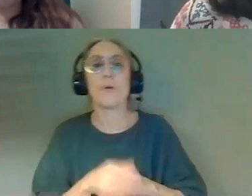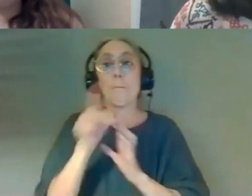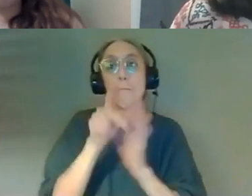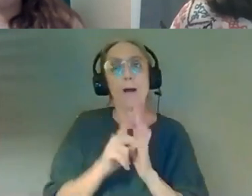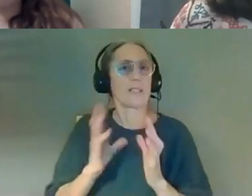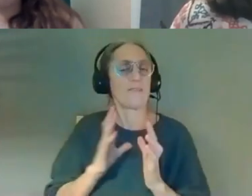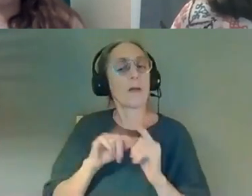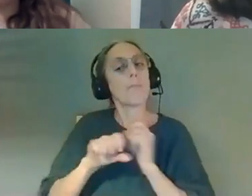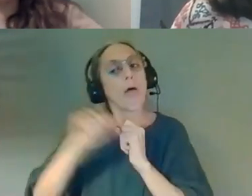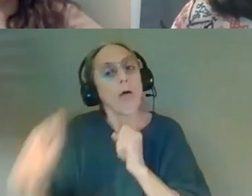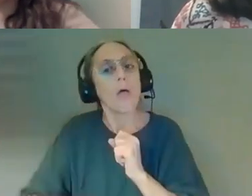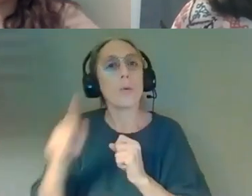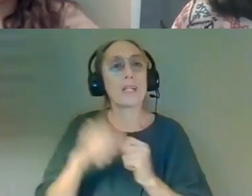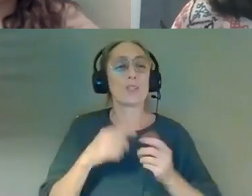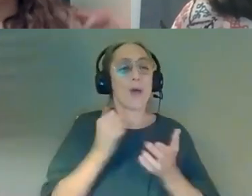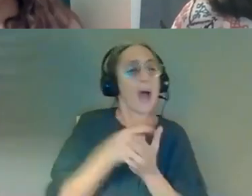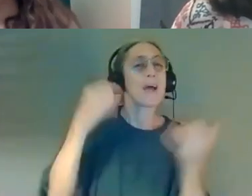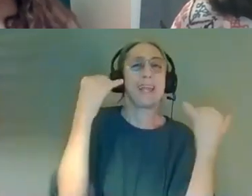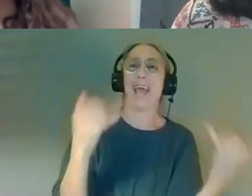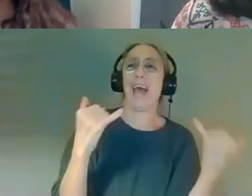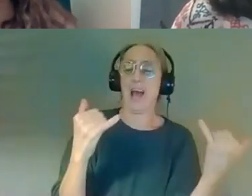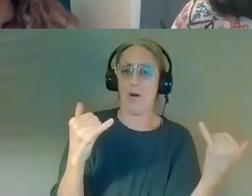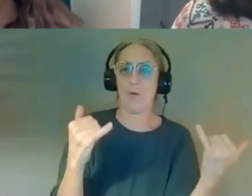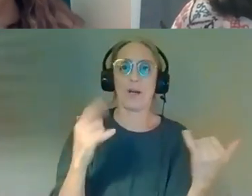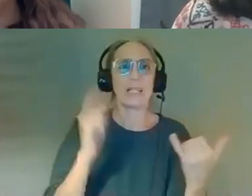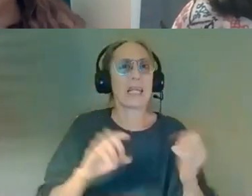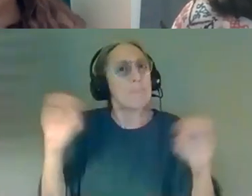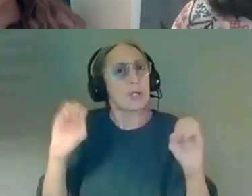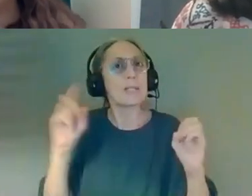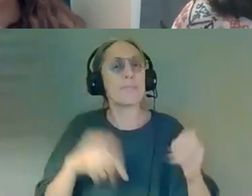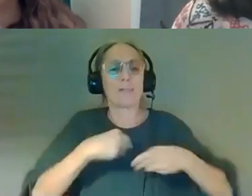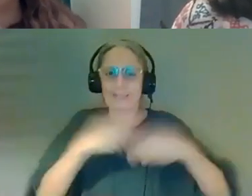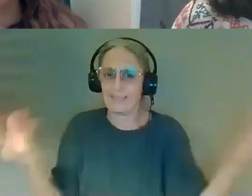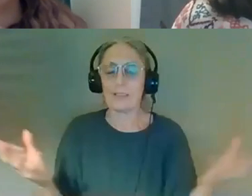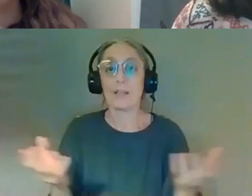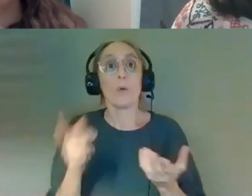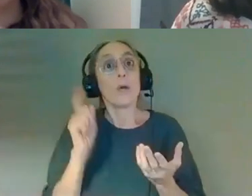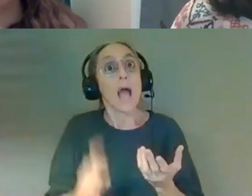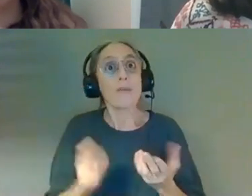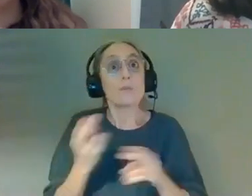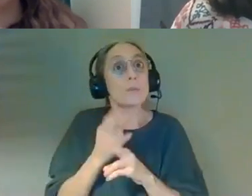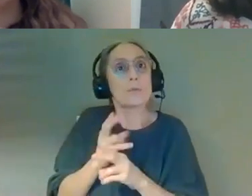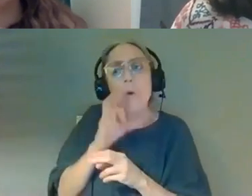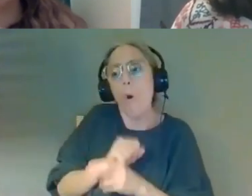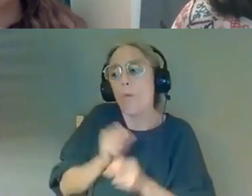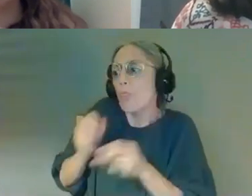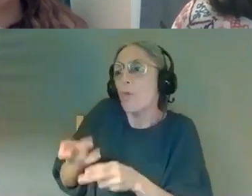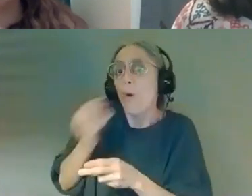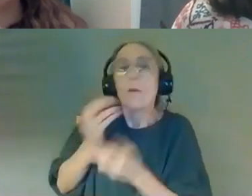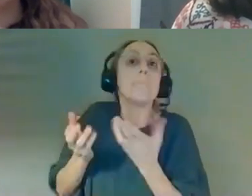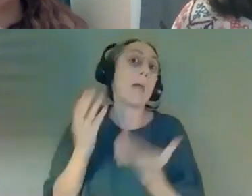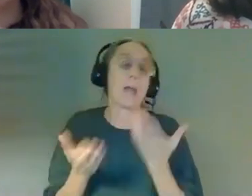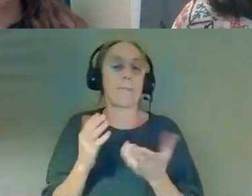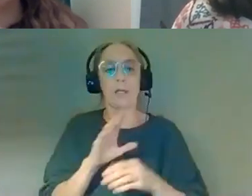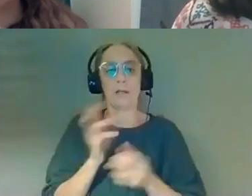immediate response. And from a very tangible level, we need to find a way to repurpose this food. Maybe we could take the CTA and at night when they have